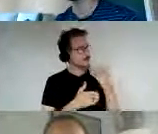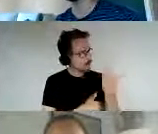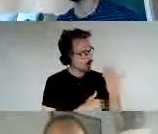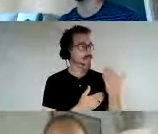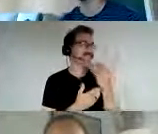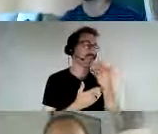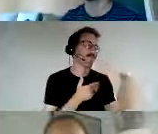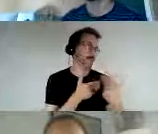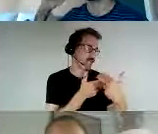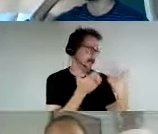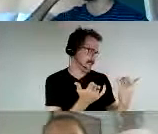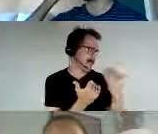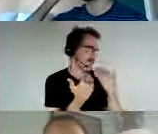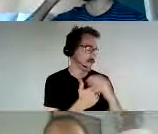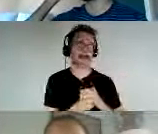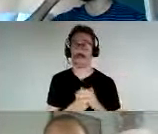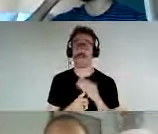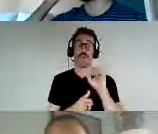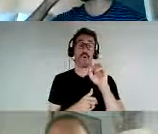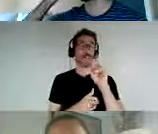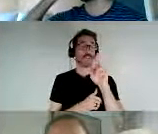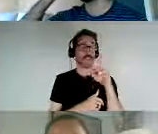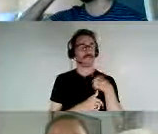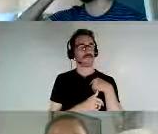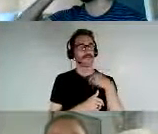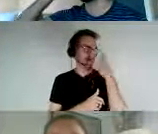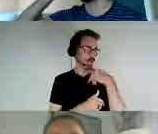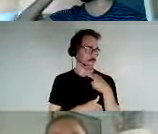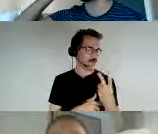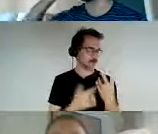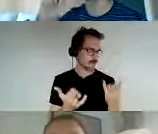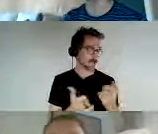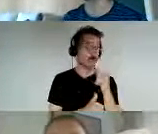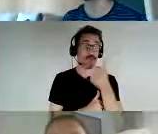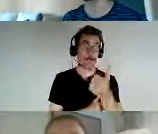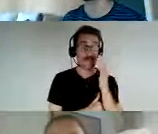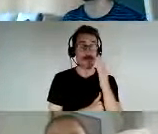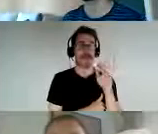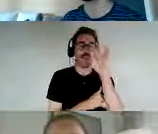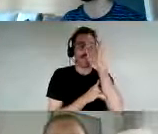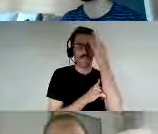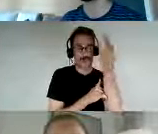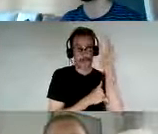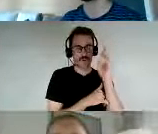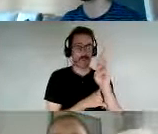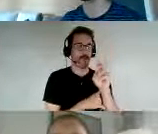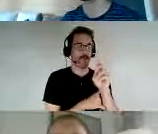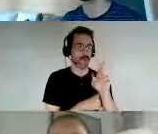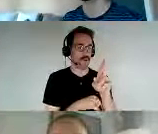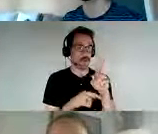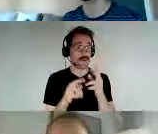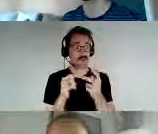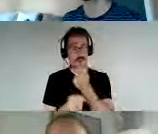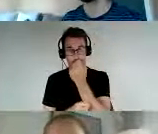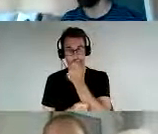joining us. Olivier's beautiful voice, you'll hear more of it. Tomorrow, tune in for the French version. Tuesday and Thursday, he's